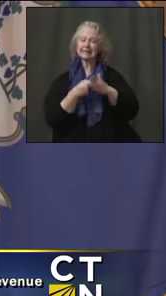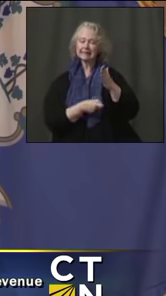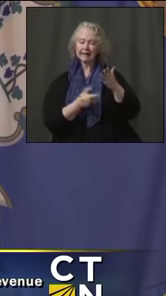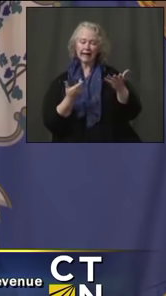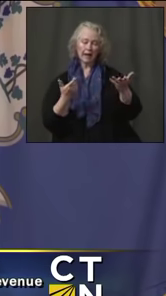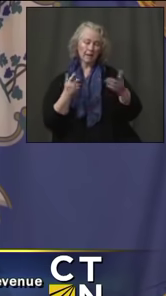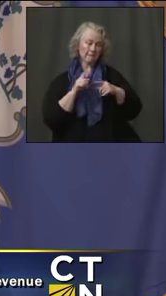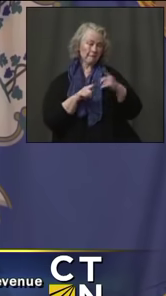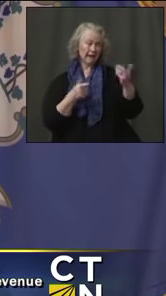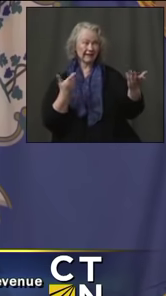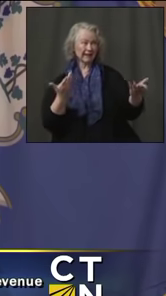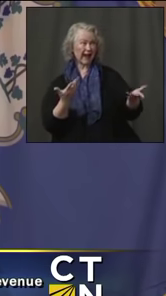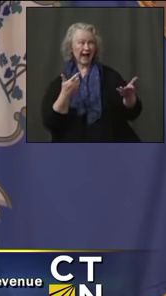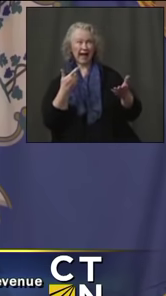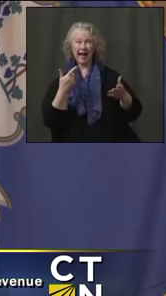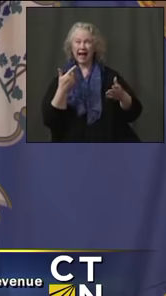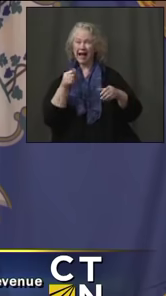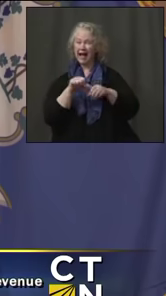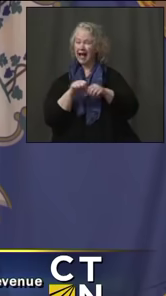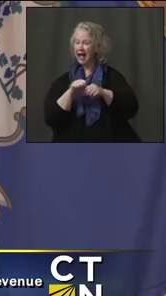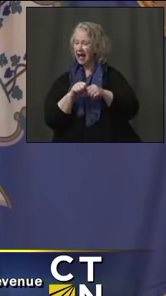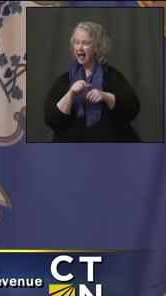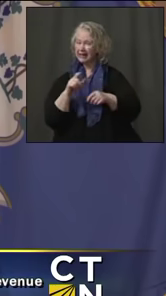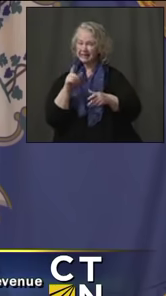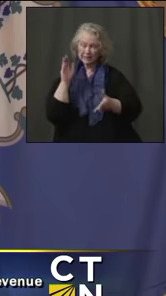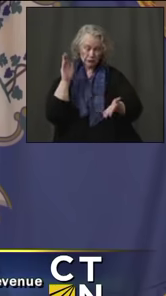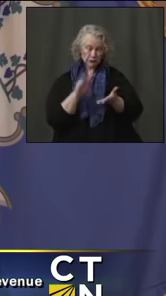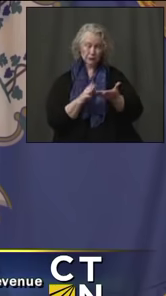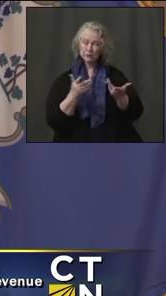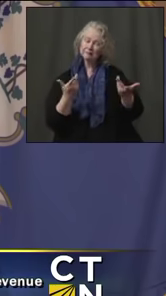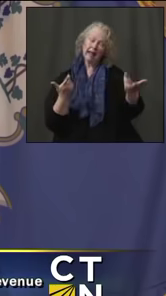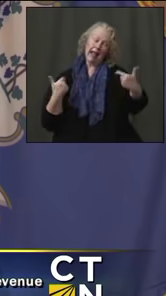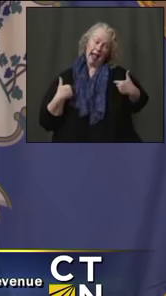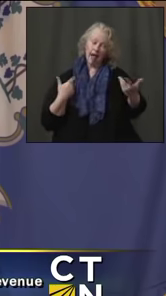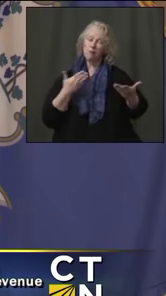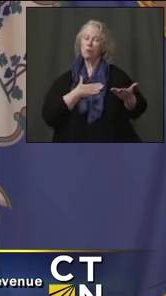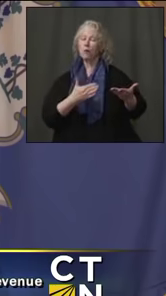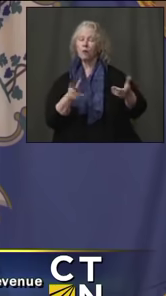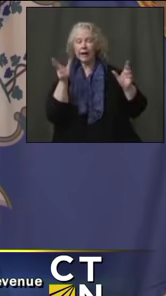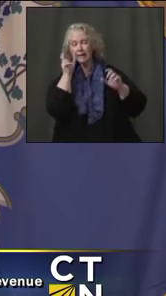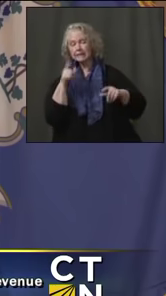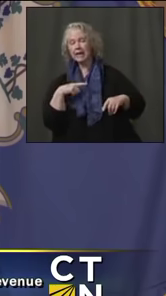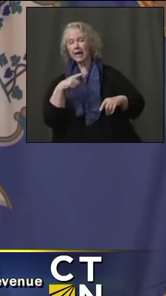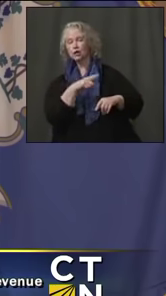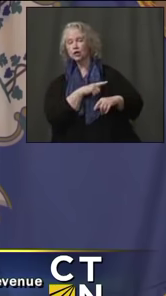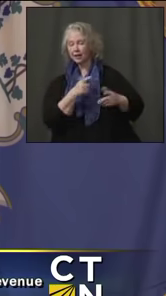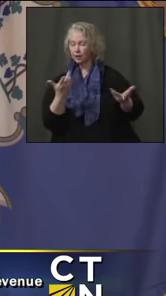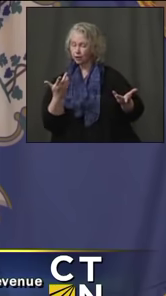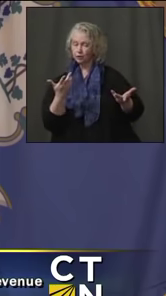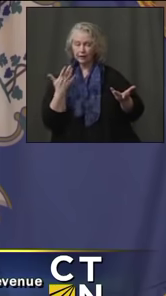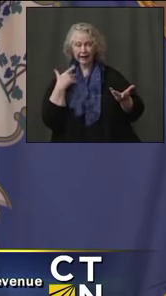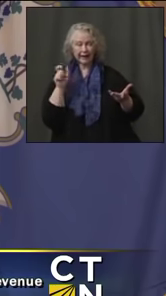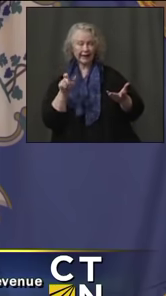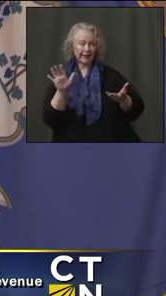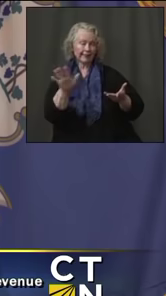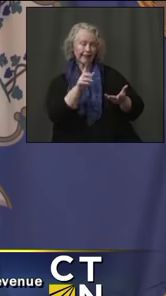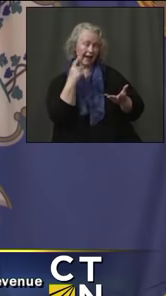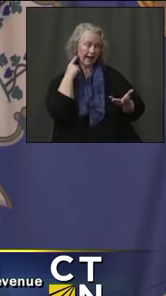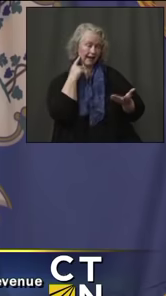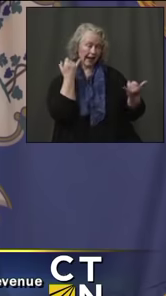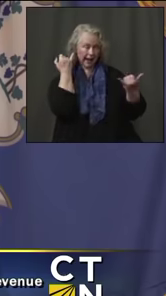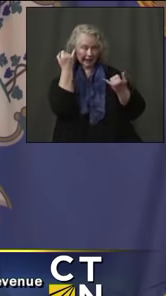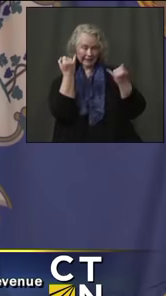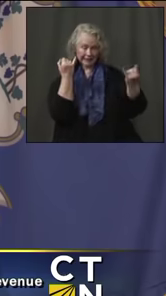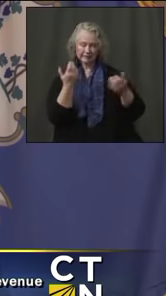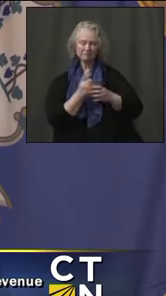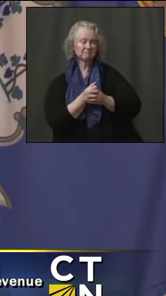let me hear the ideas from the legislature, good constructive ideas. I'm ready to work with people on this to get it done. So it